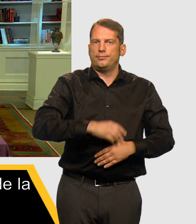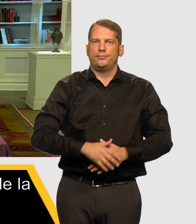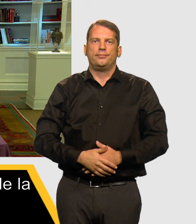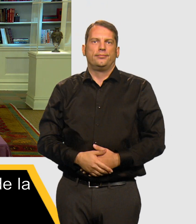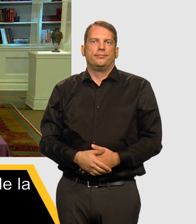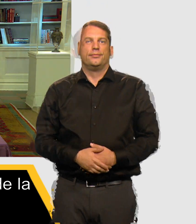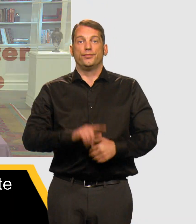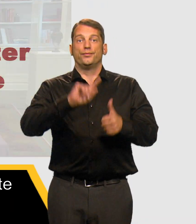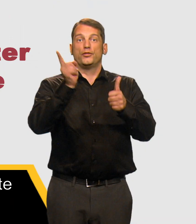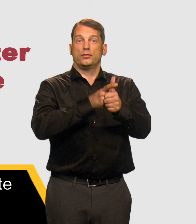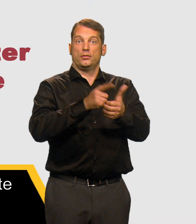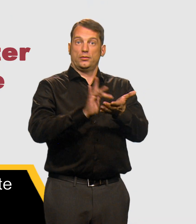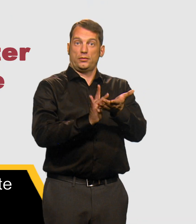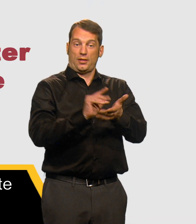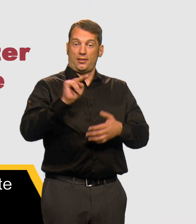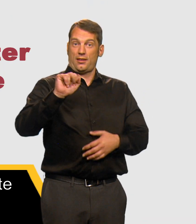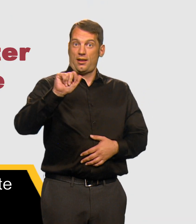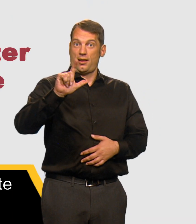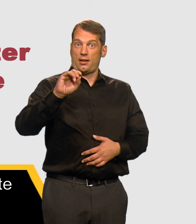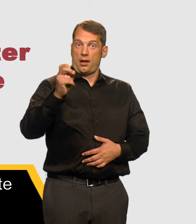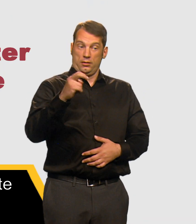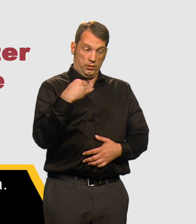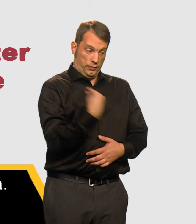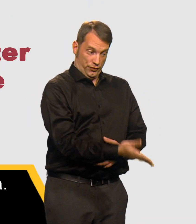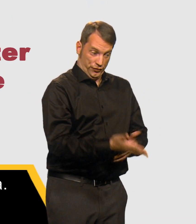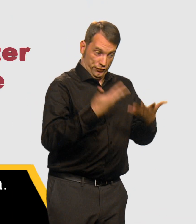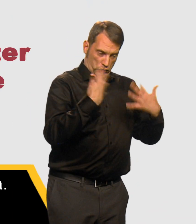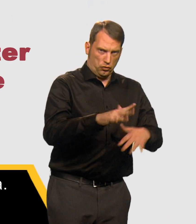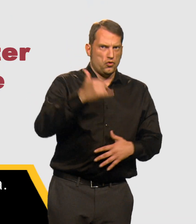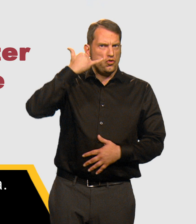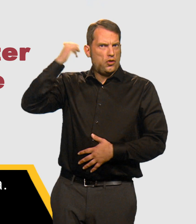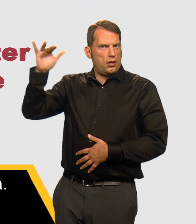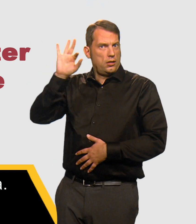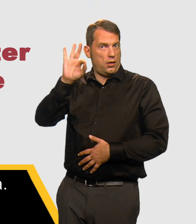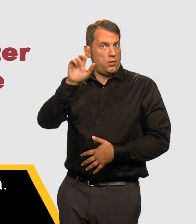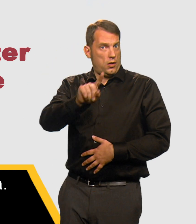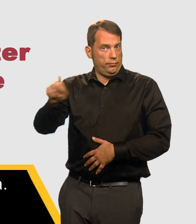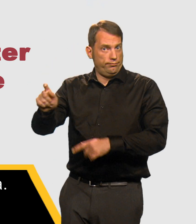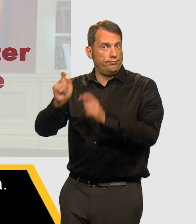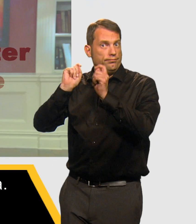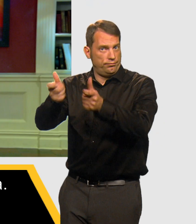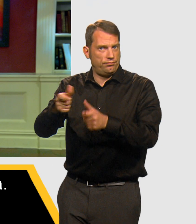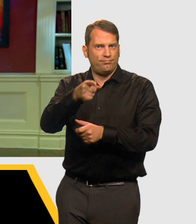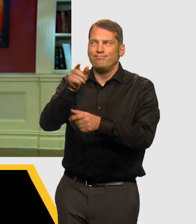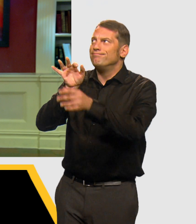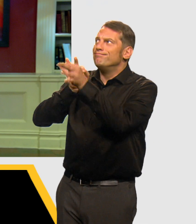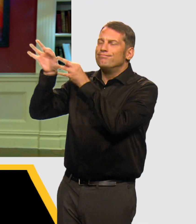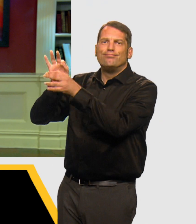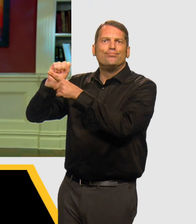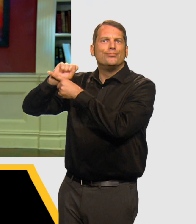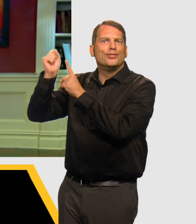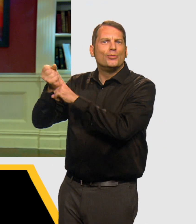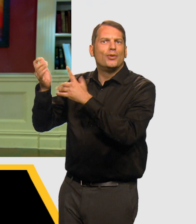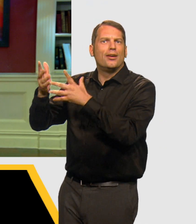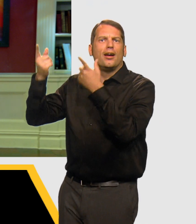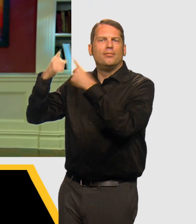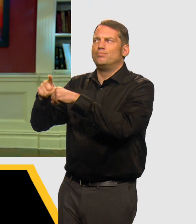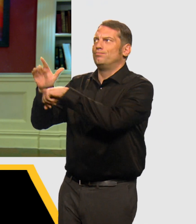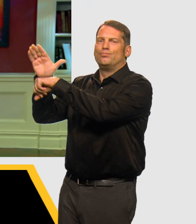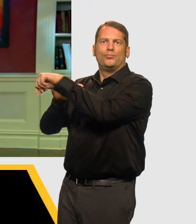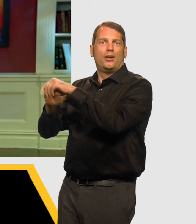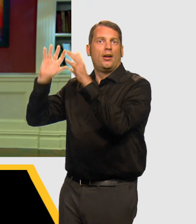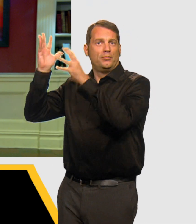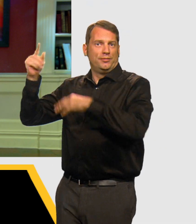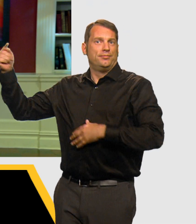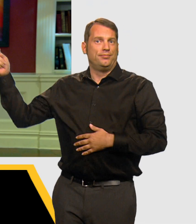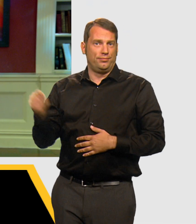each nostril. Call 911 immediately after giving your first dose of naloxone. Describe the situation and request